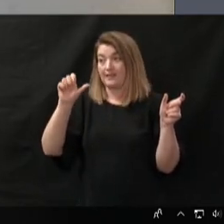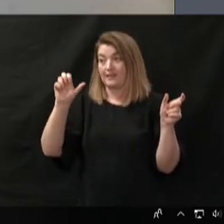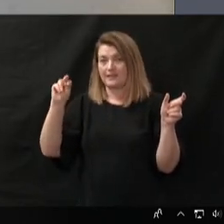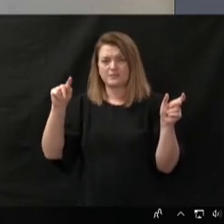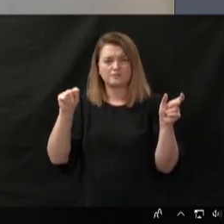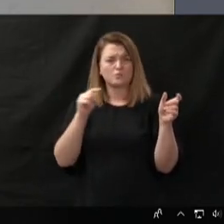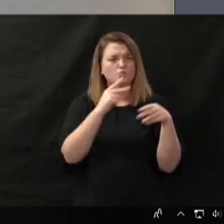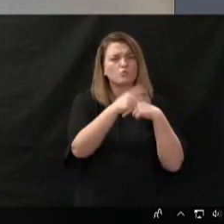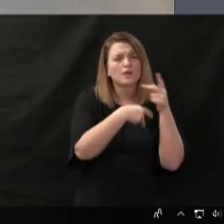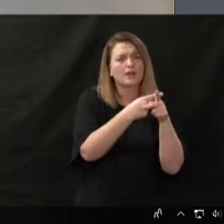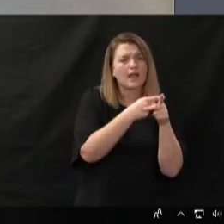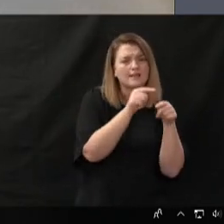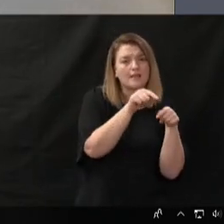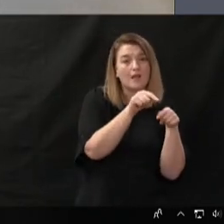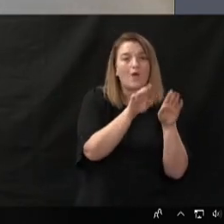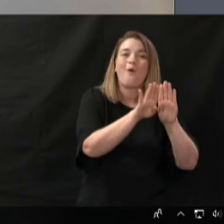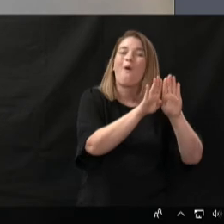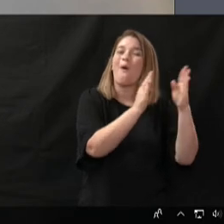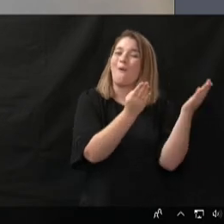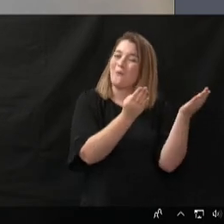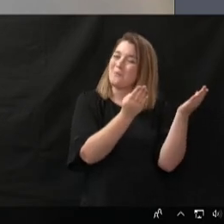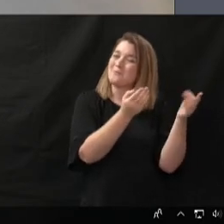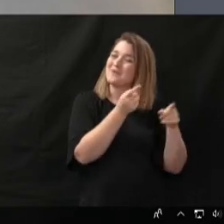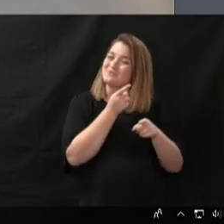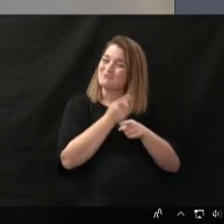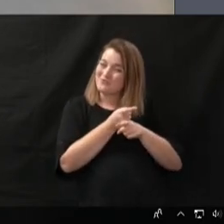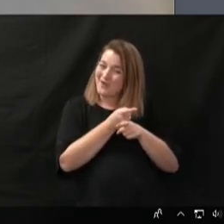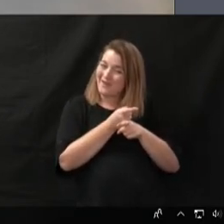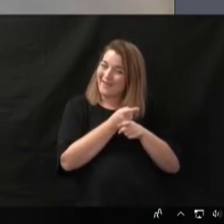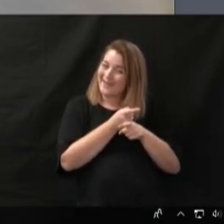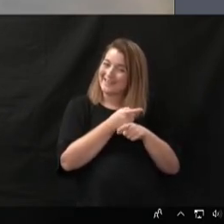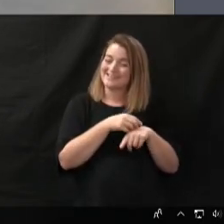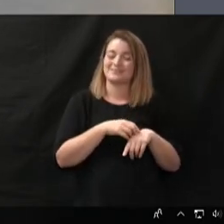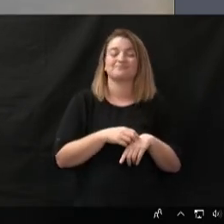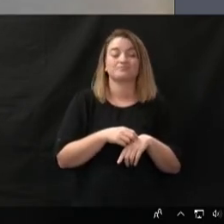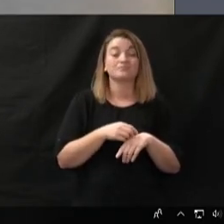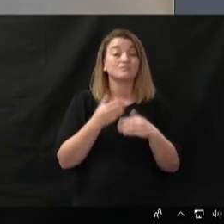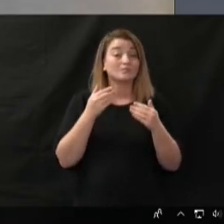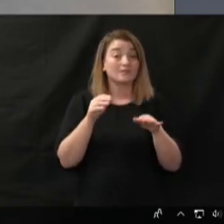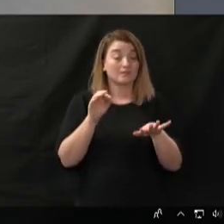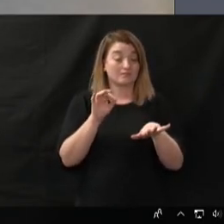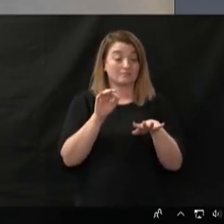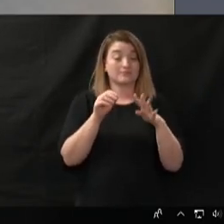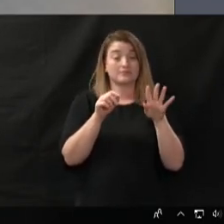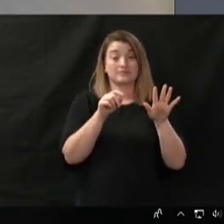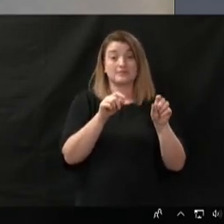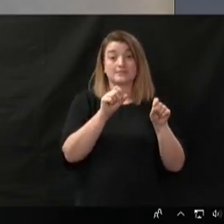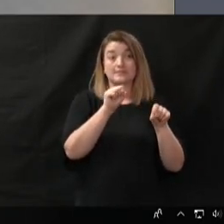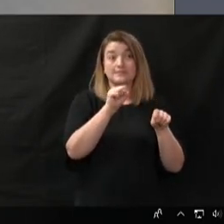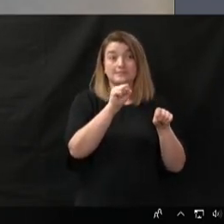think that is? It's an open syllable, exactly. So let's go ahead and fingerspell si.